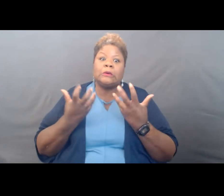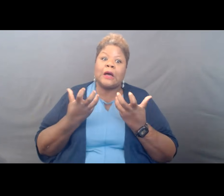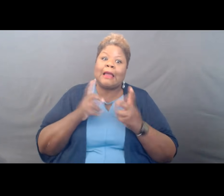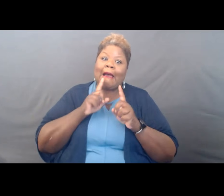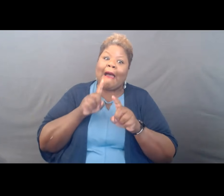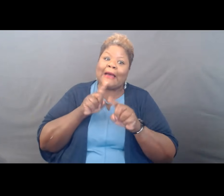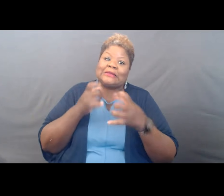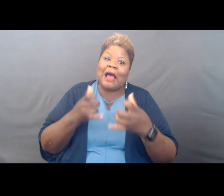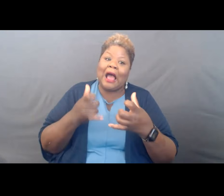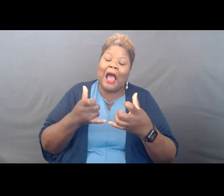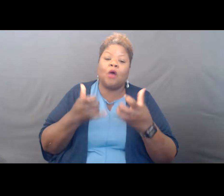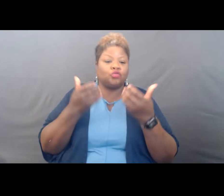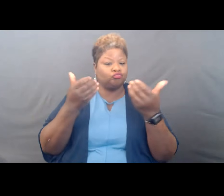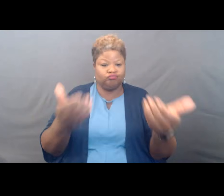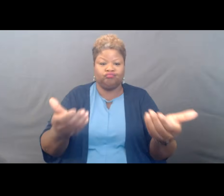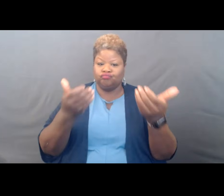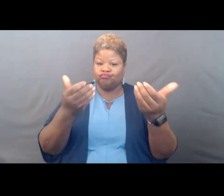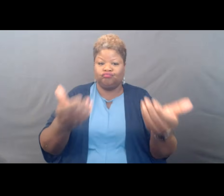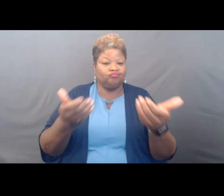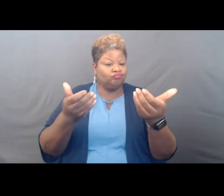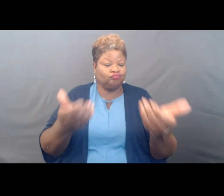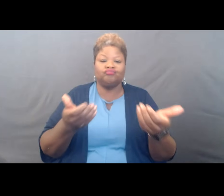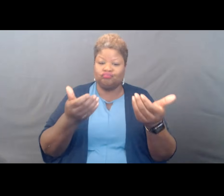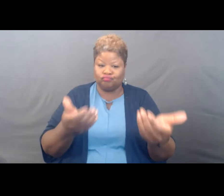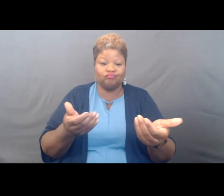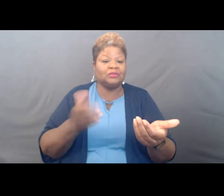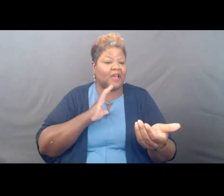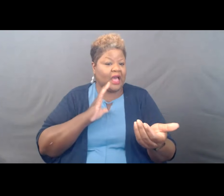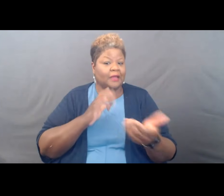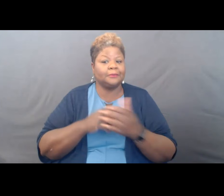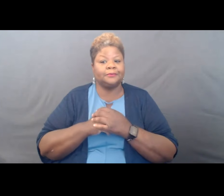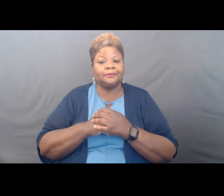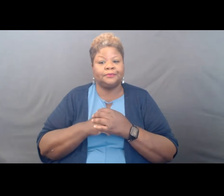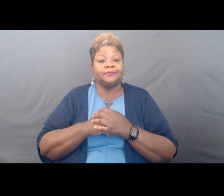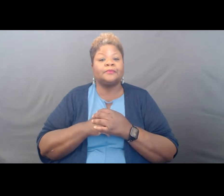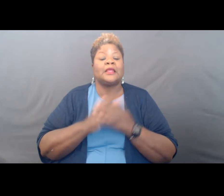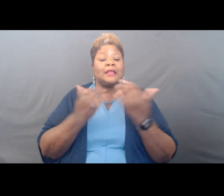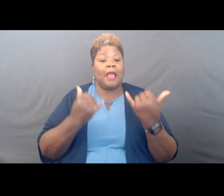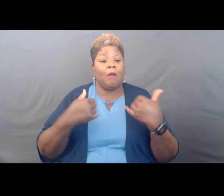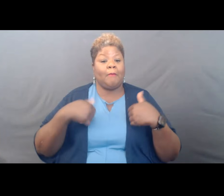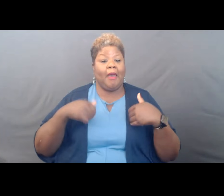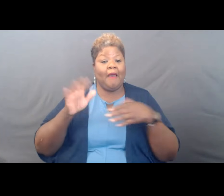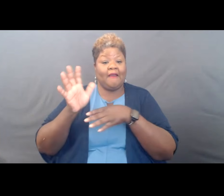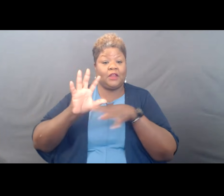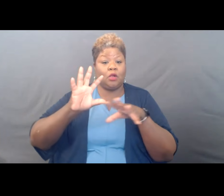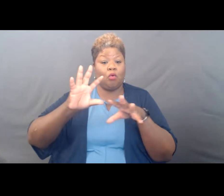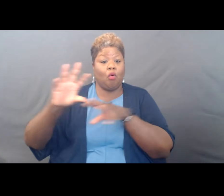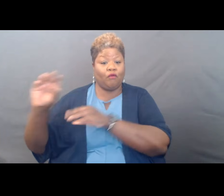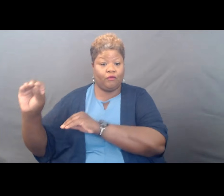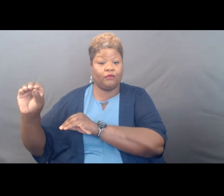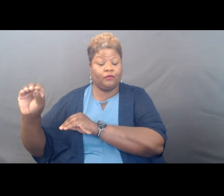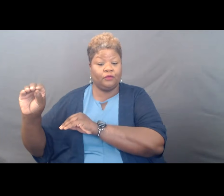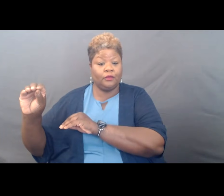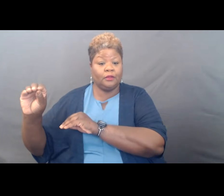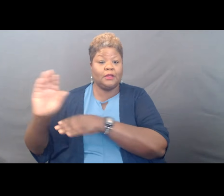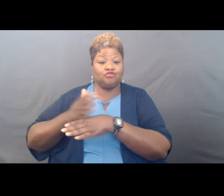myself. So please do whatever you feel is best for you. So I'm gonna cut my camera off and